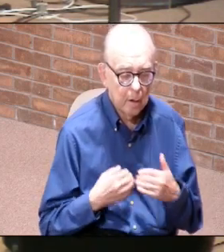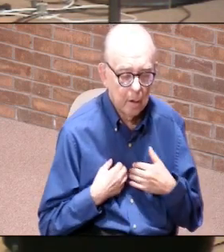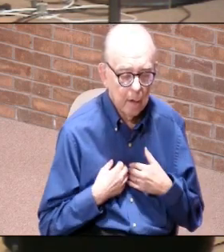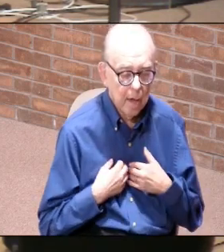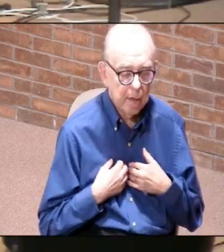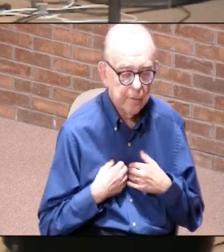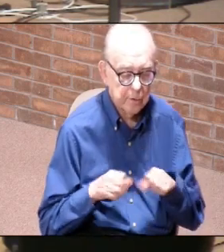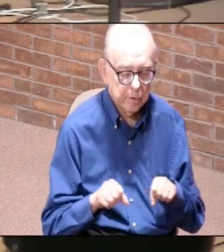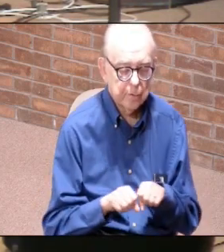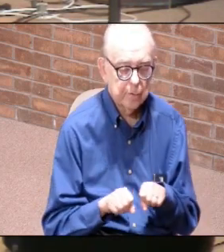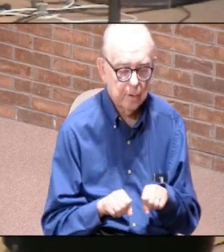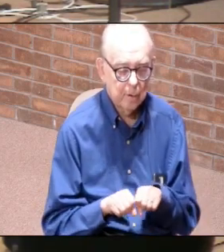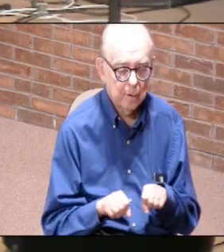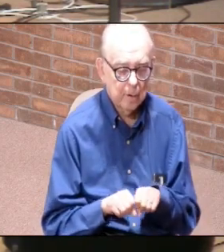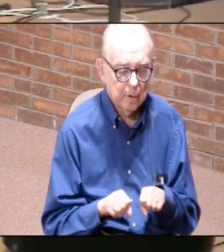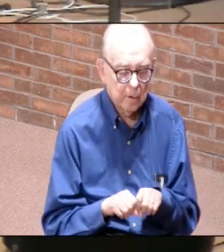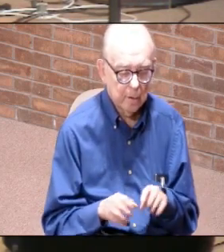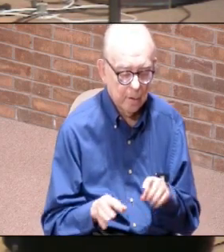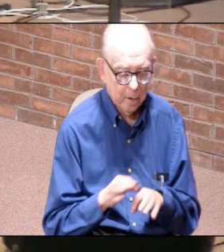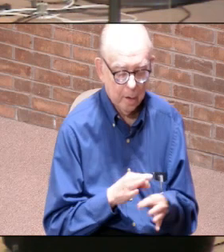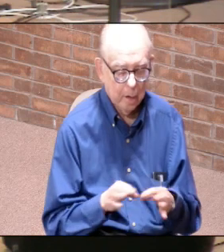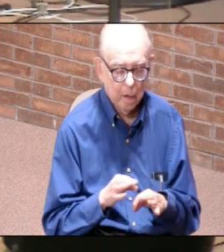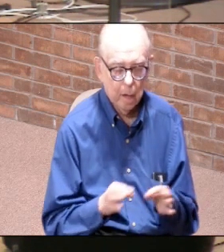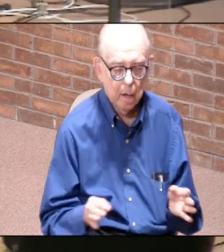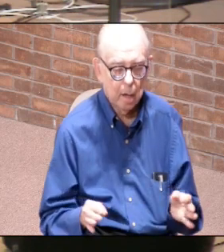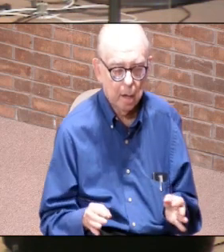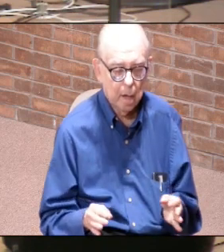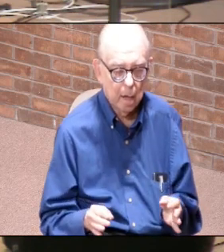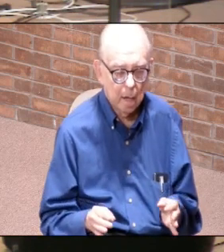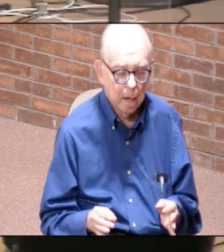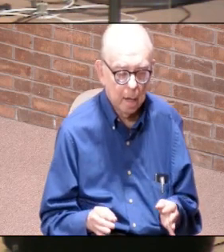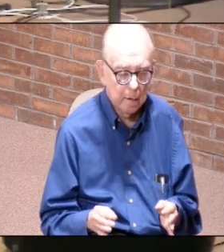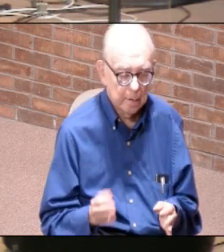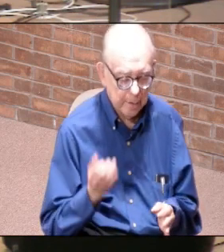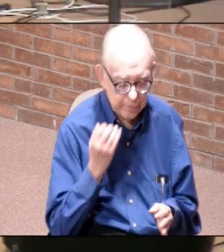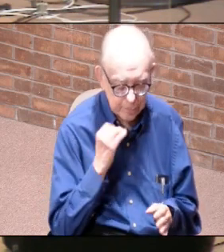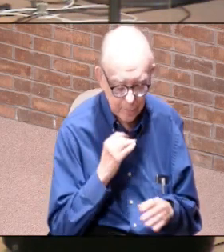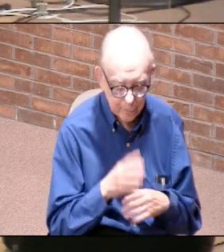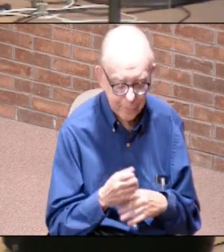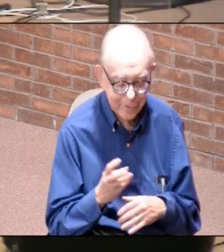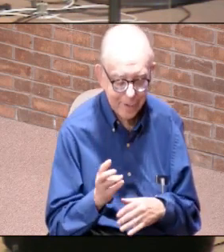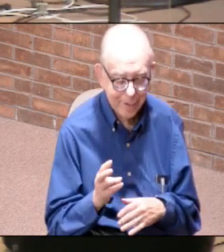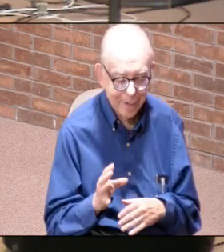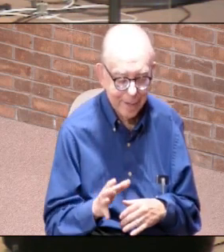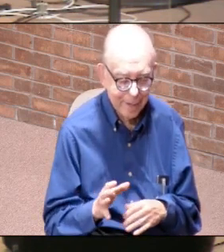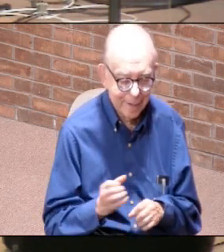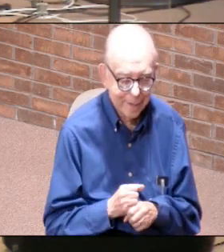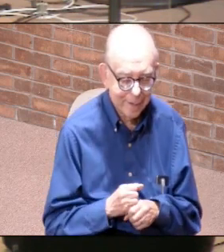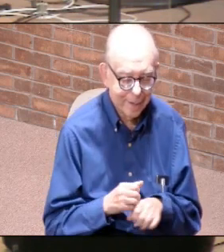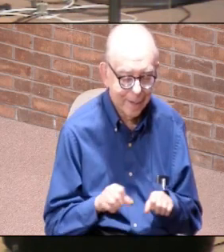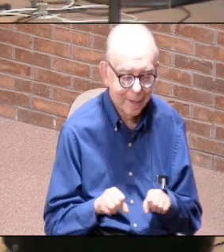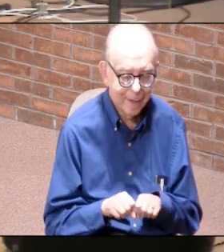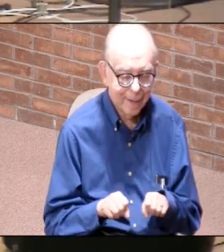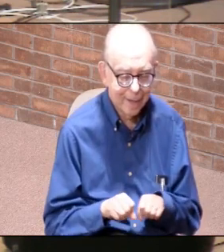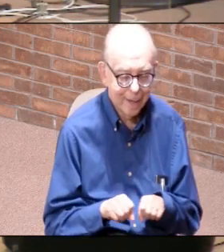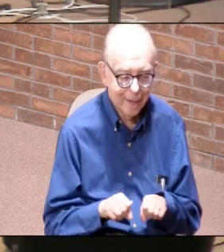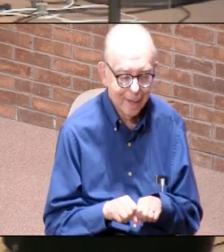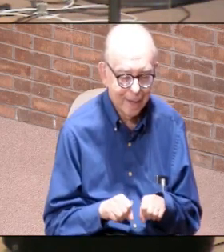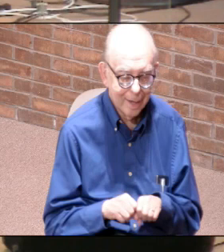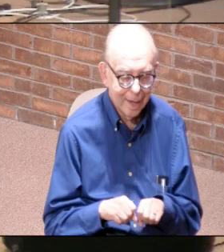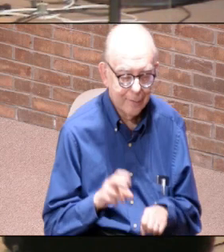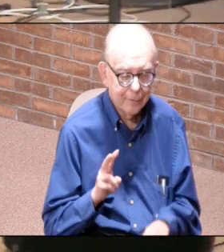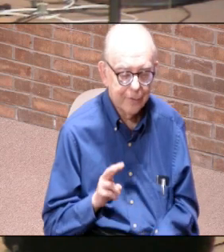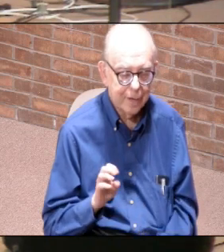your shoes. They're going to be tied unless you're over 65. Then you get shoes that have Velcro.